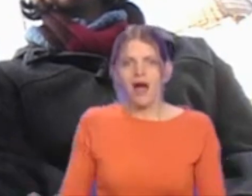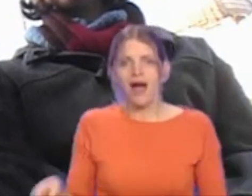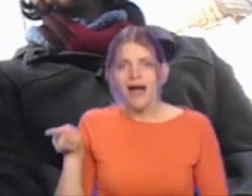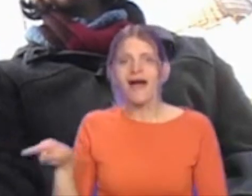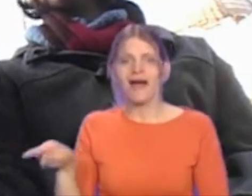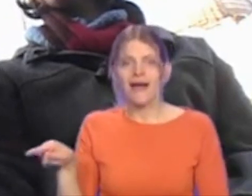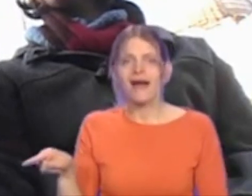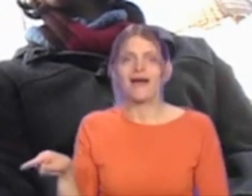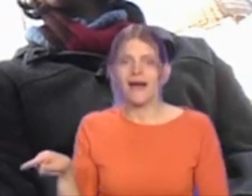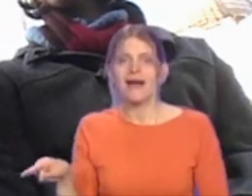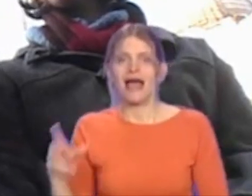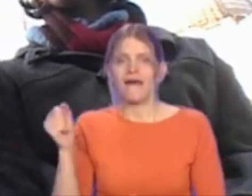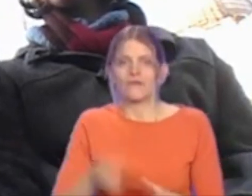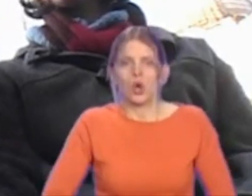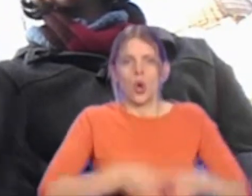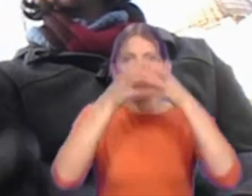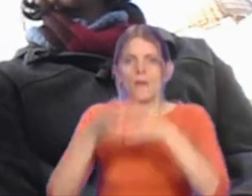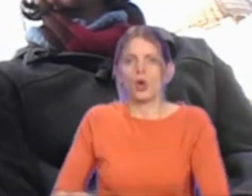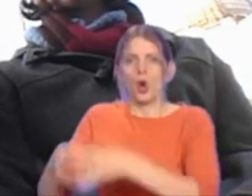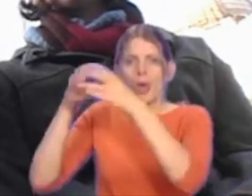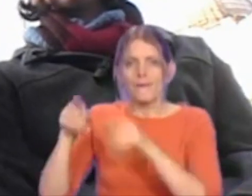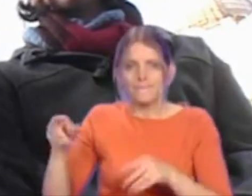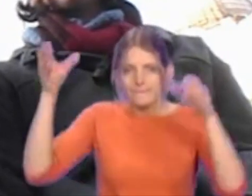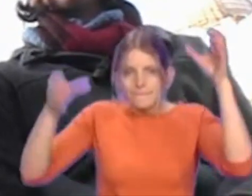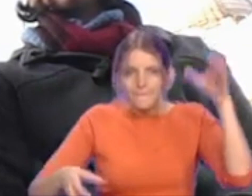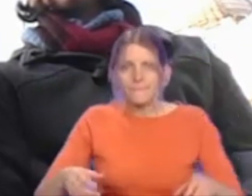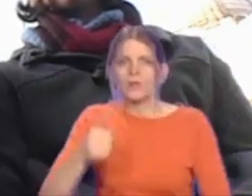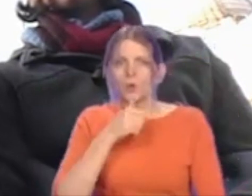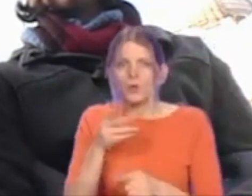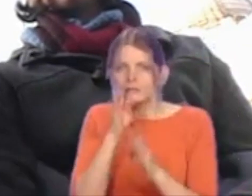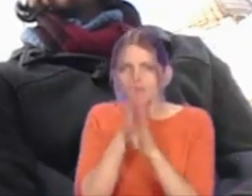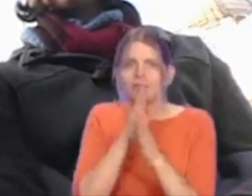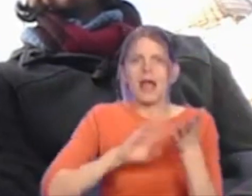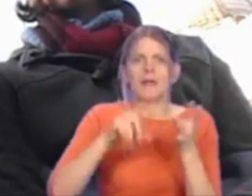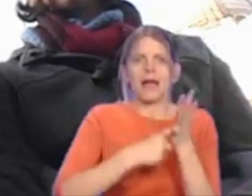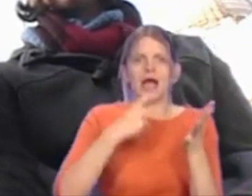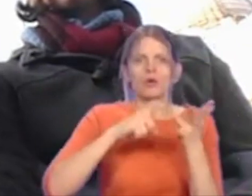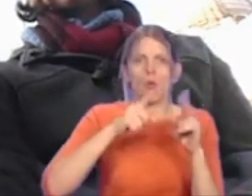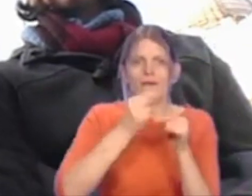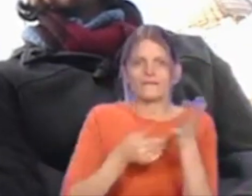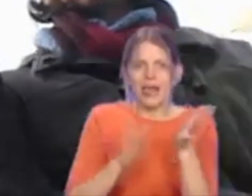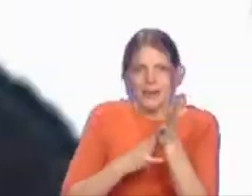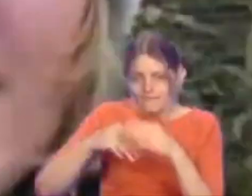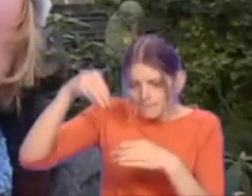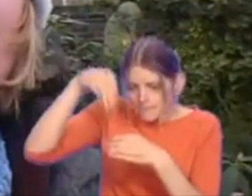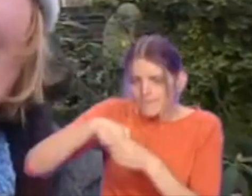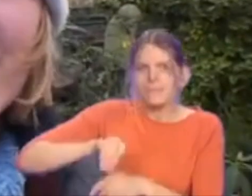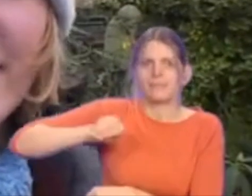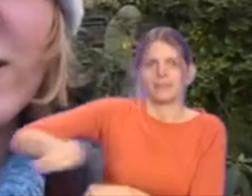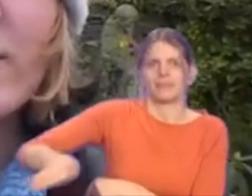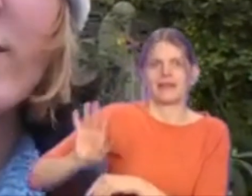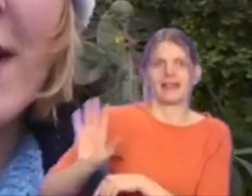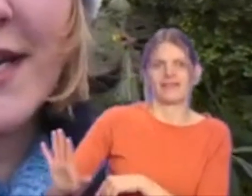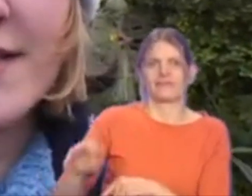little columns, and they used to place their microfilm and their film canisters behind there to be retrieved at a later date by another agent. The